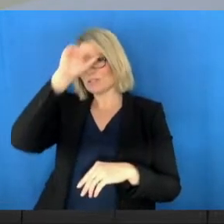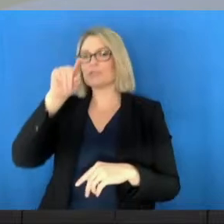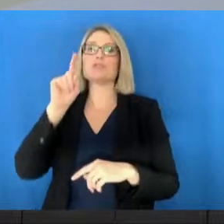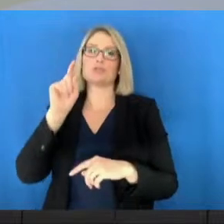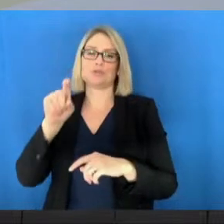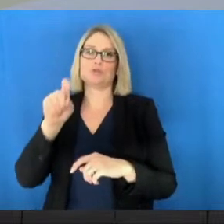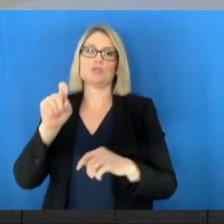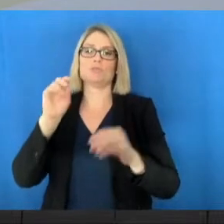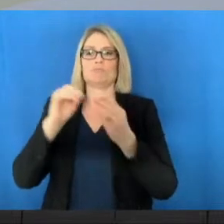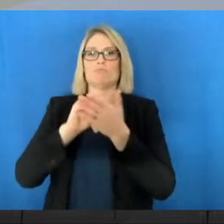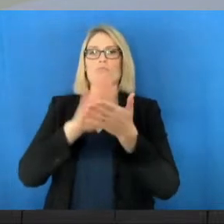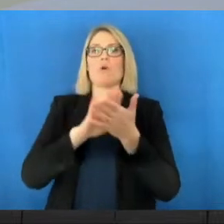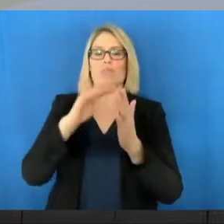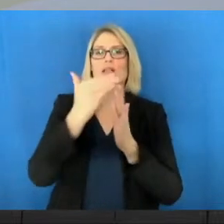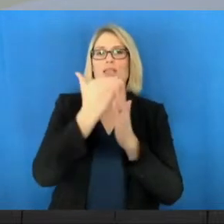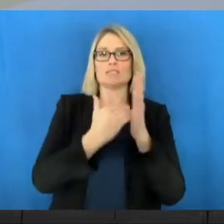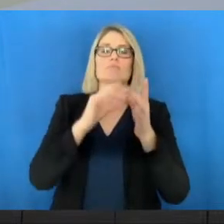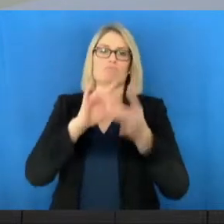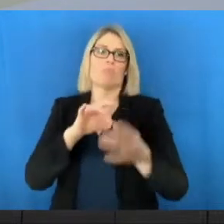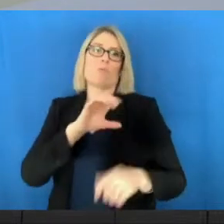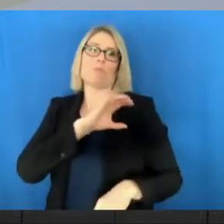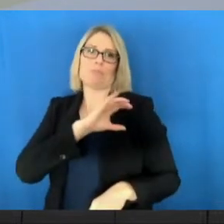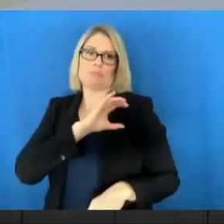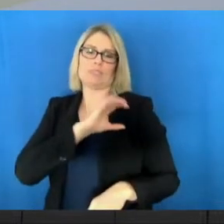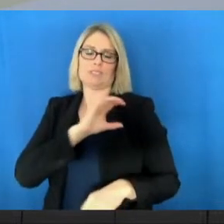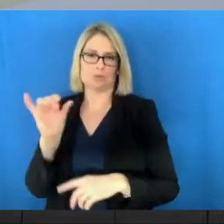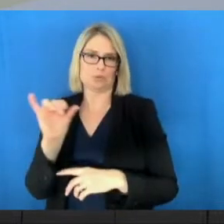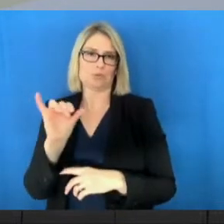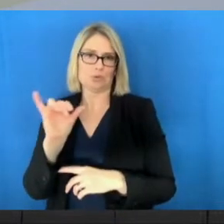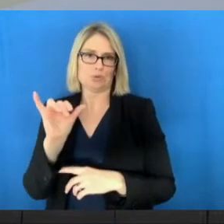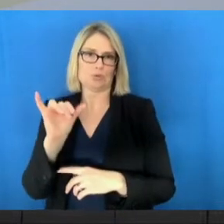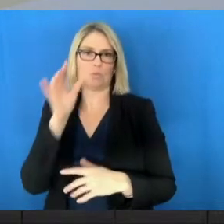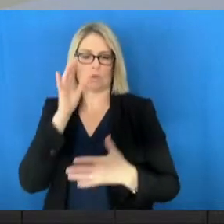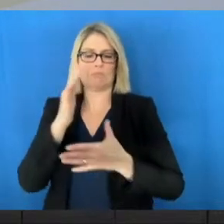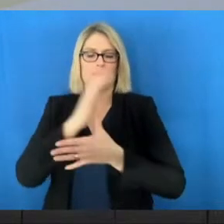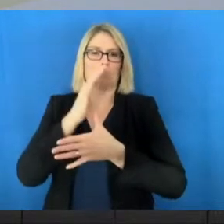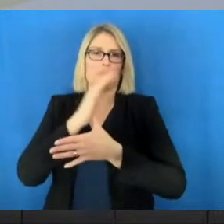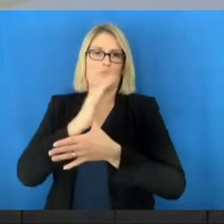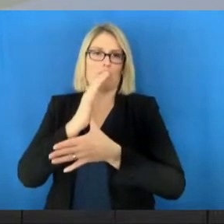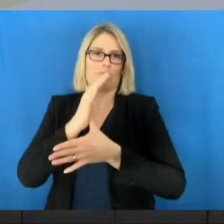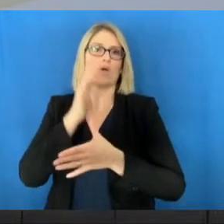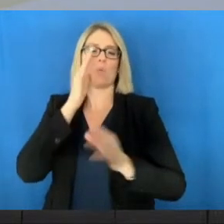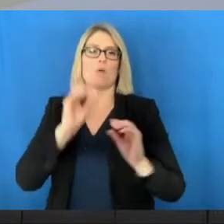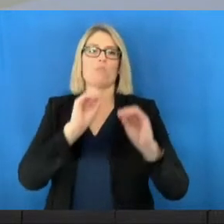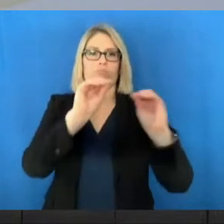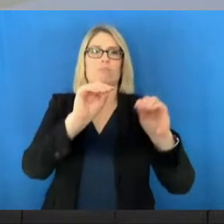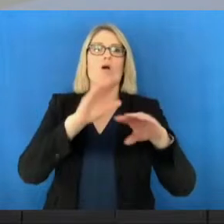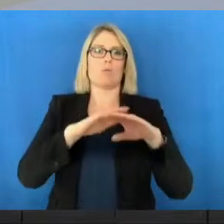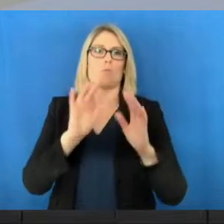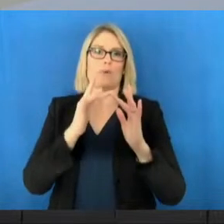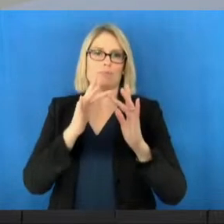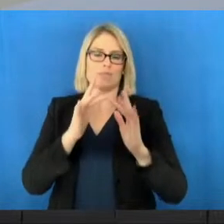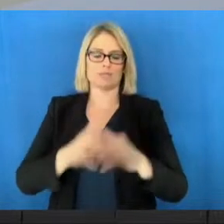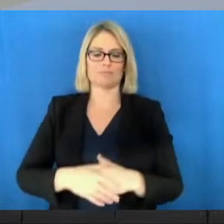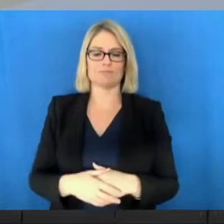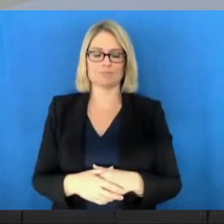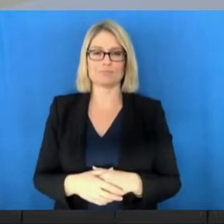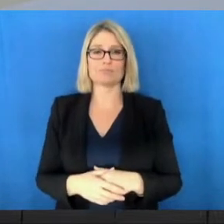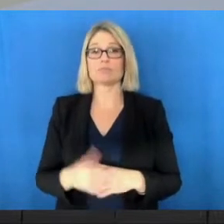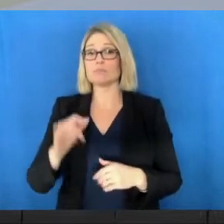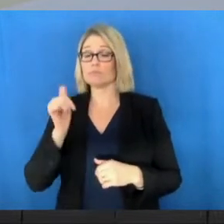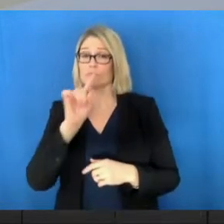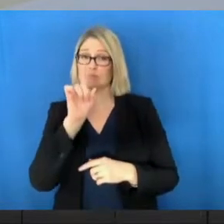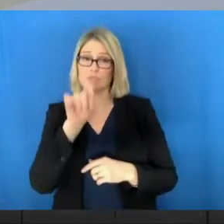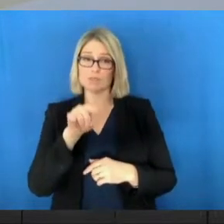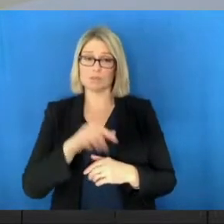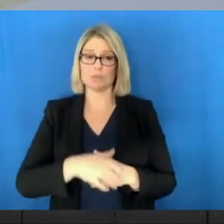that list as soon as I get that available for the website. And just a follow-up